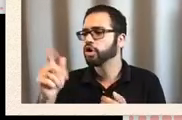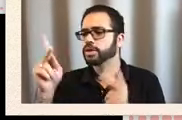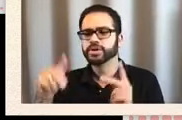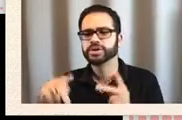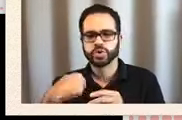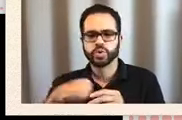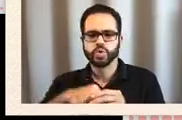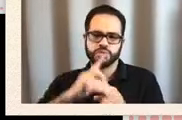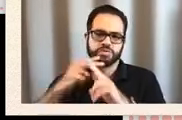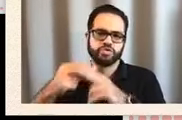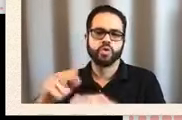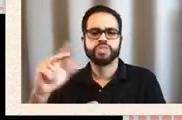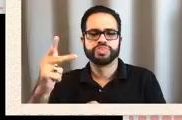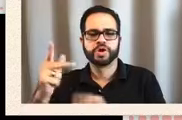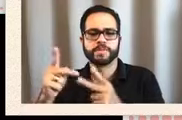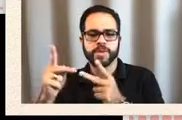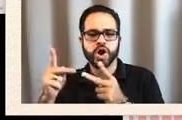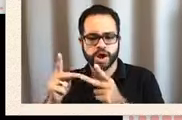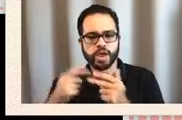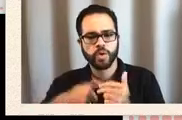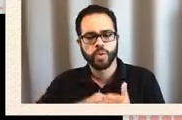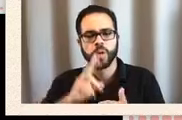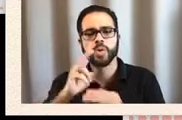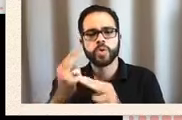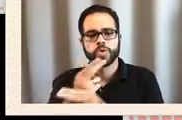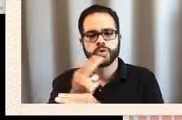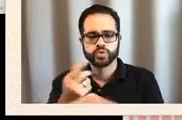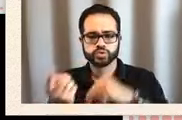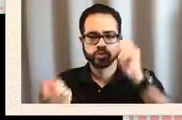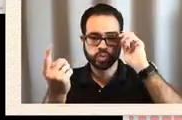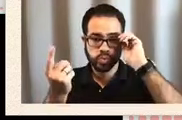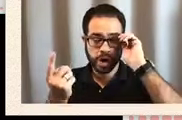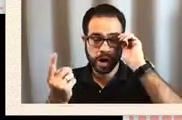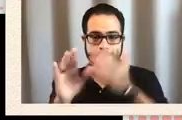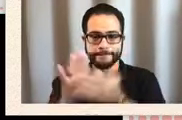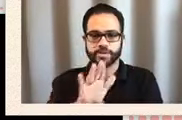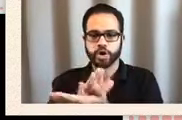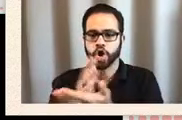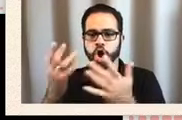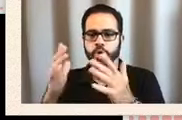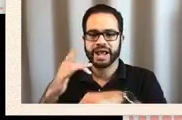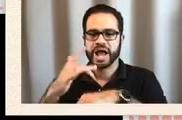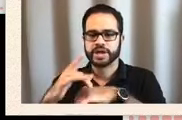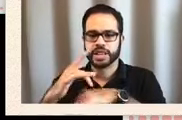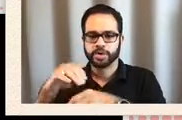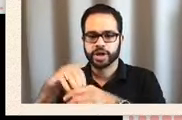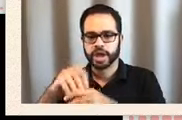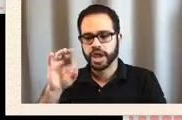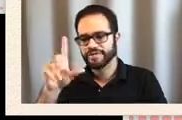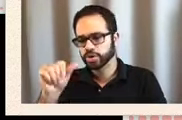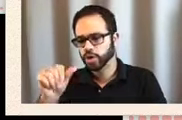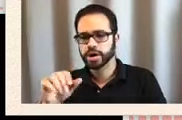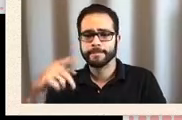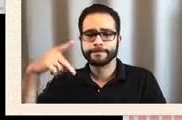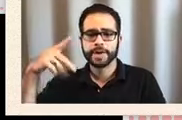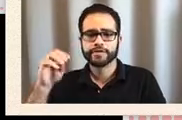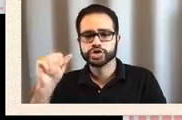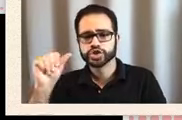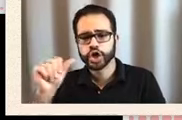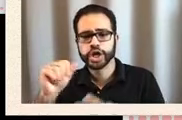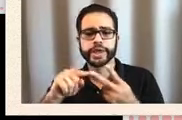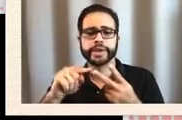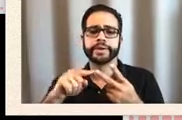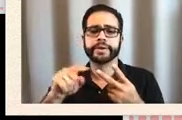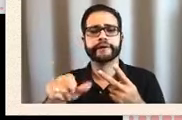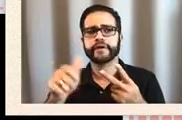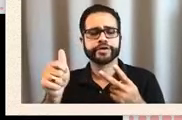we'll use one of the documents that's already legally available in Florida. So a power of attorney, a healthcare surrogate designation, an information